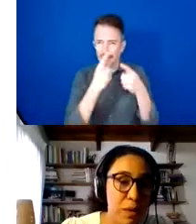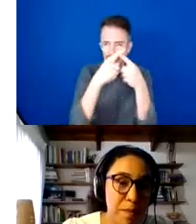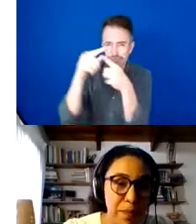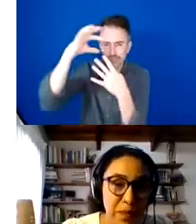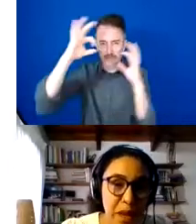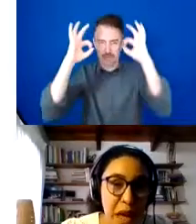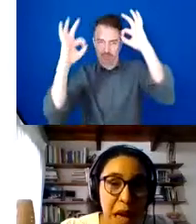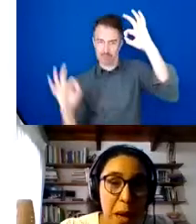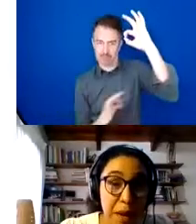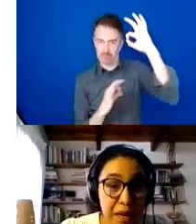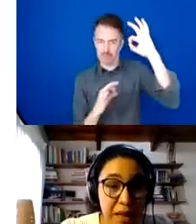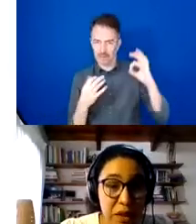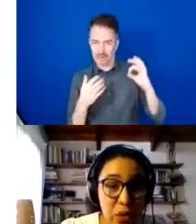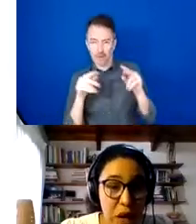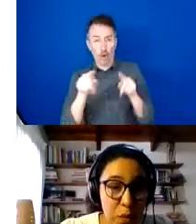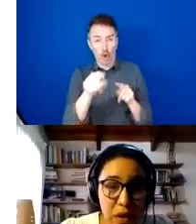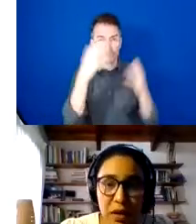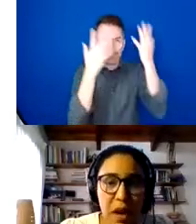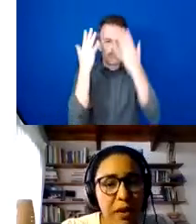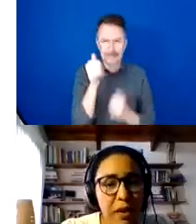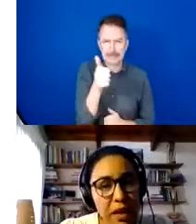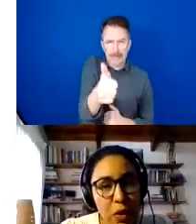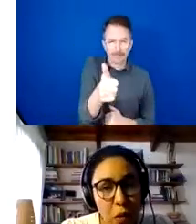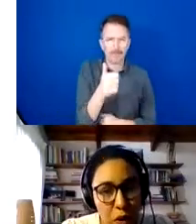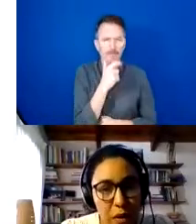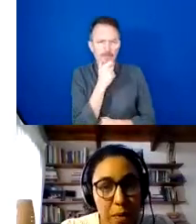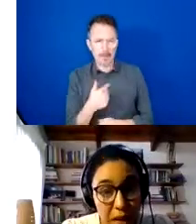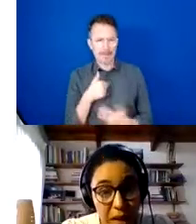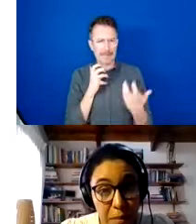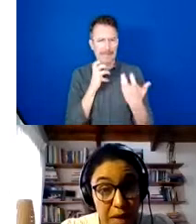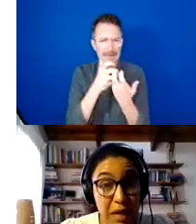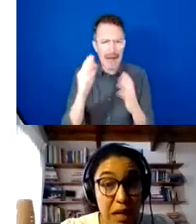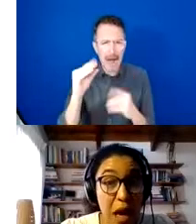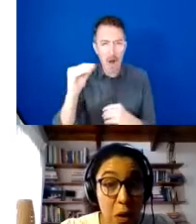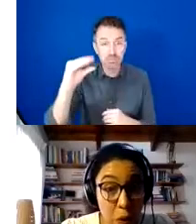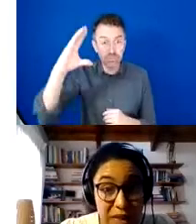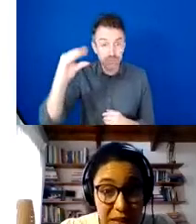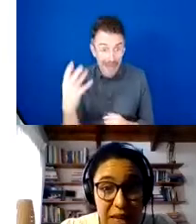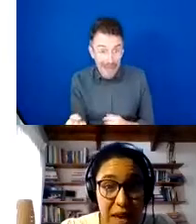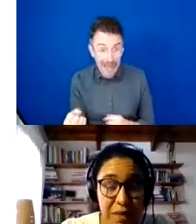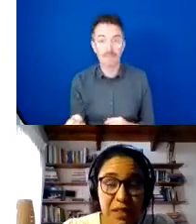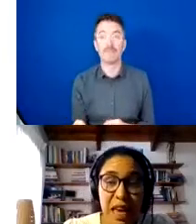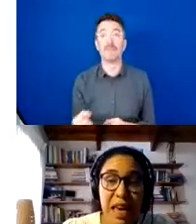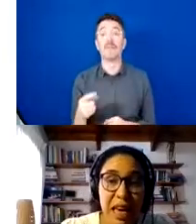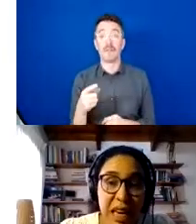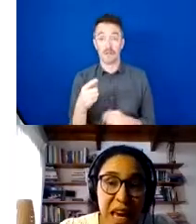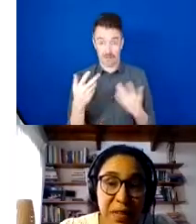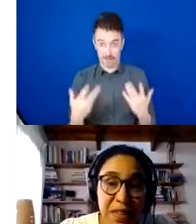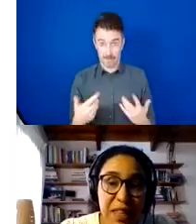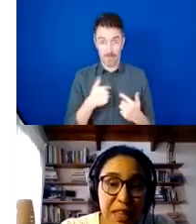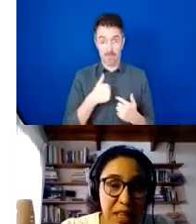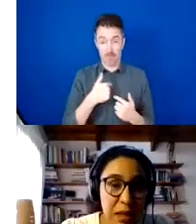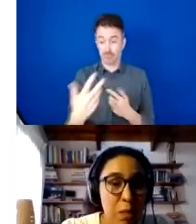roles. Applying this framework not only in our work, but in our daily lives